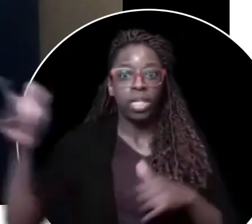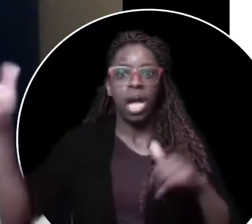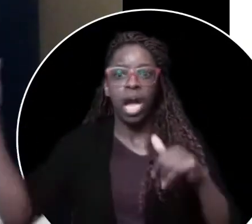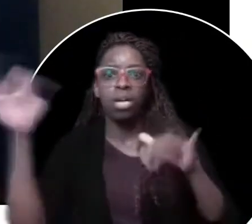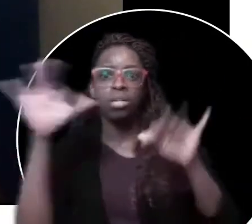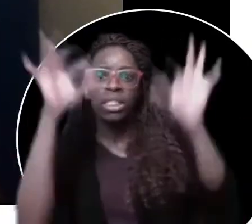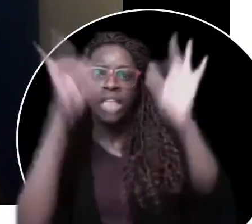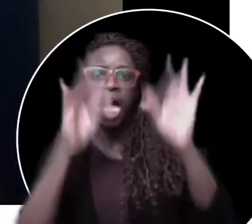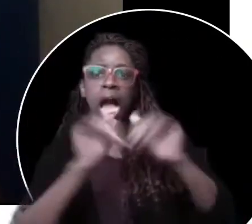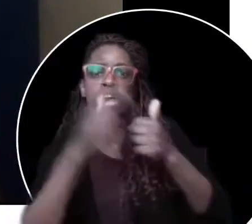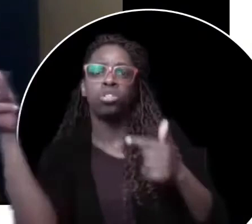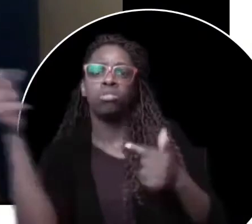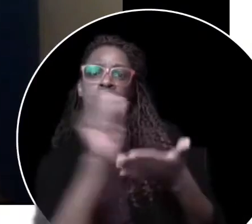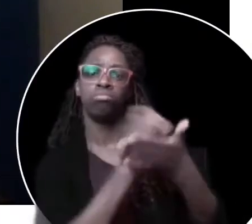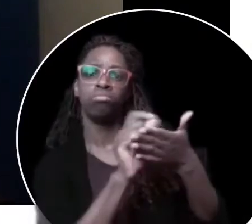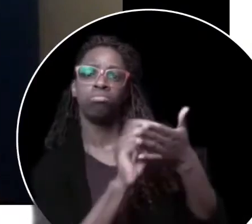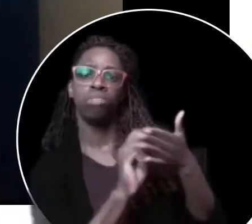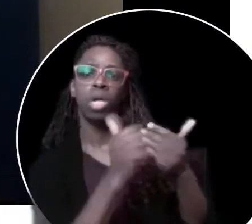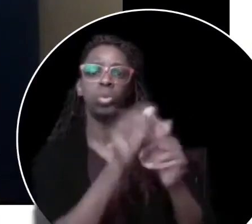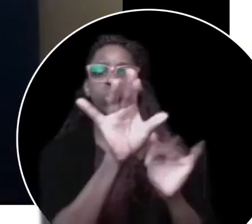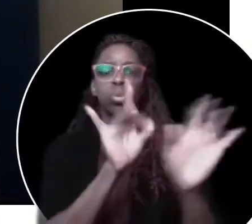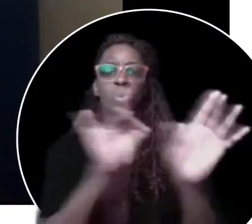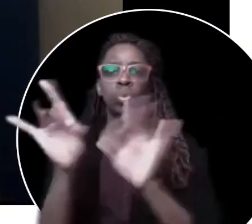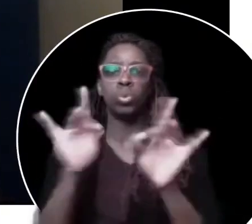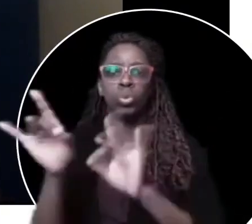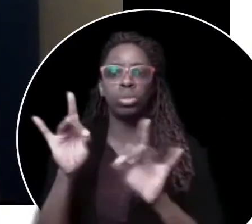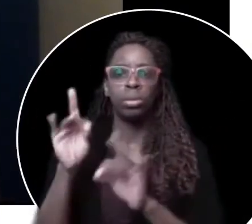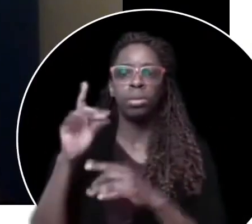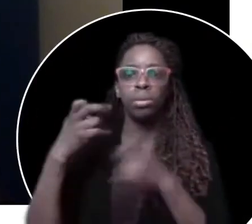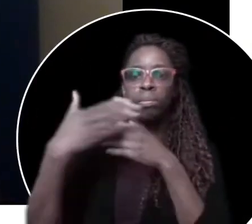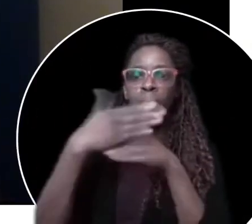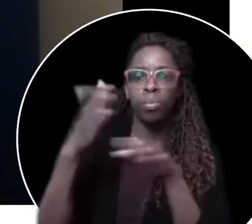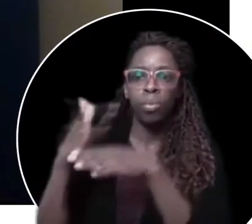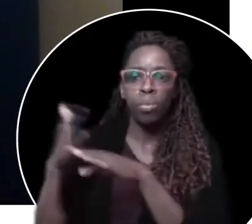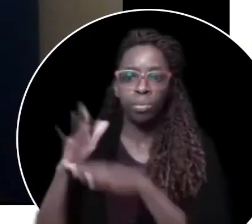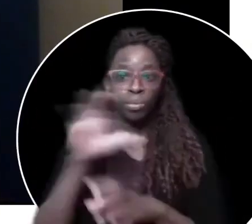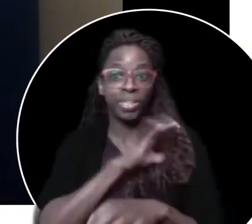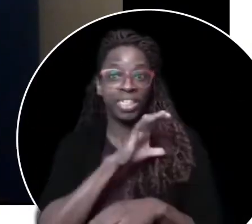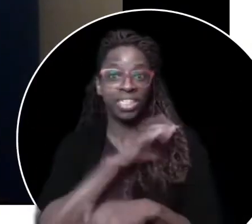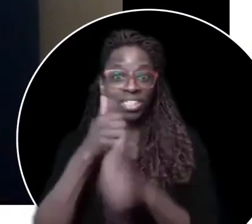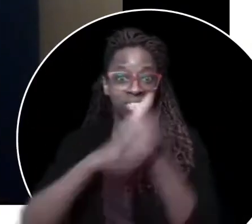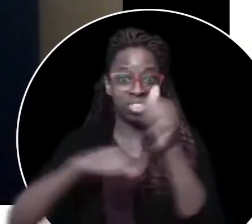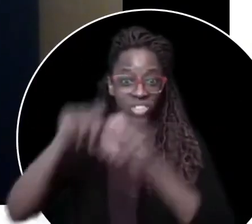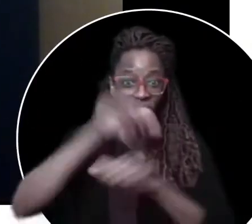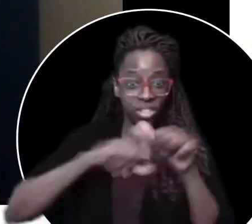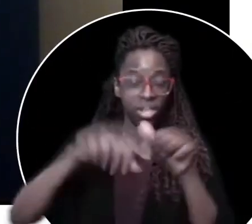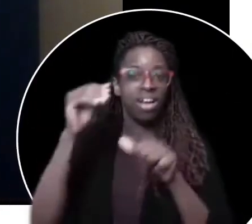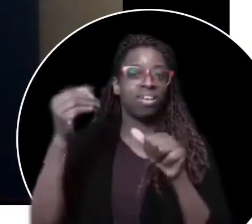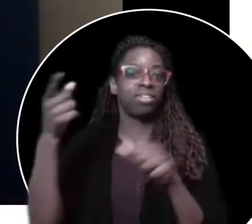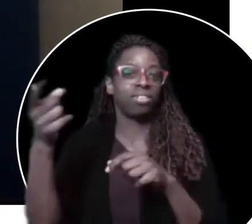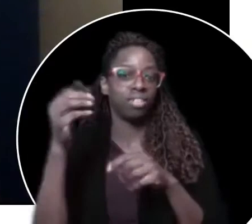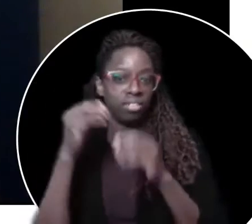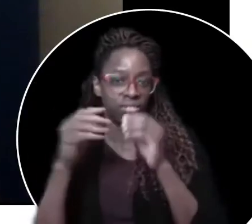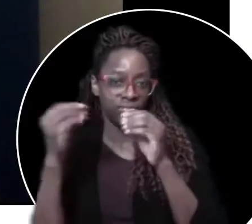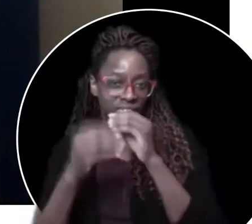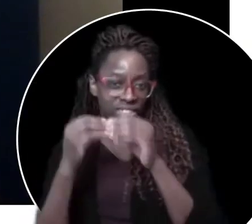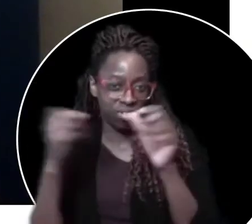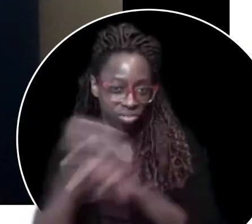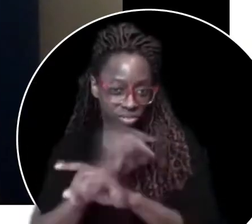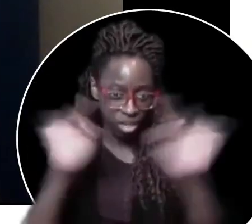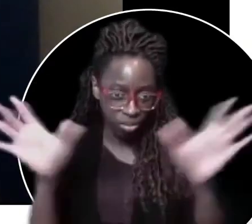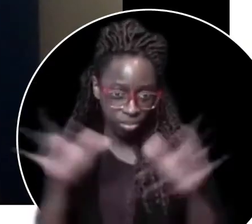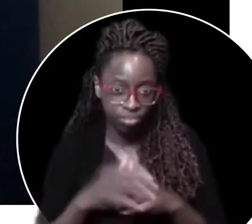beings through structures that are grounded on white supremacy. I try to insist on the importance of subjugated knowledge and